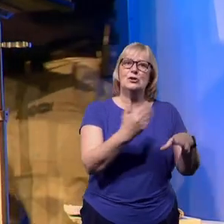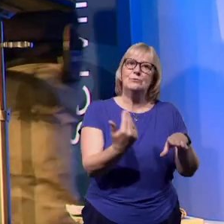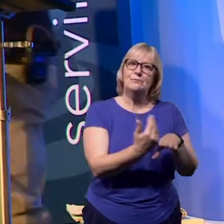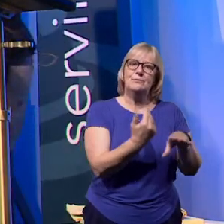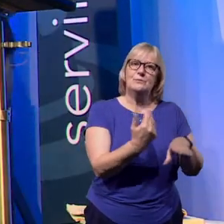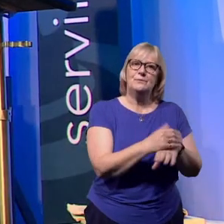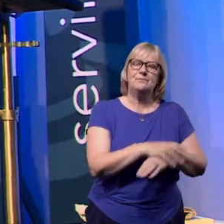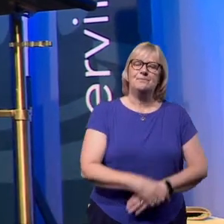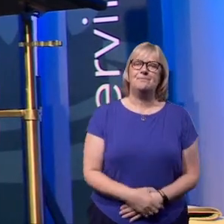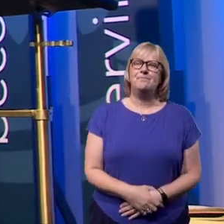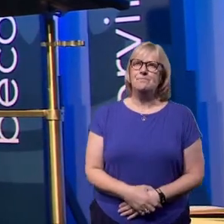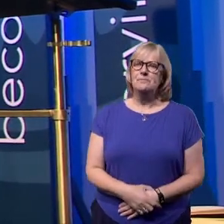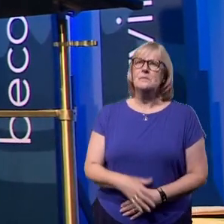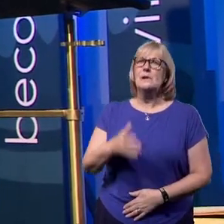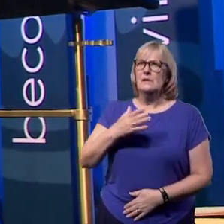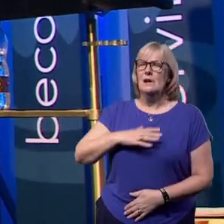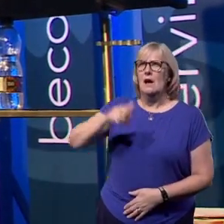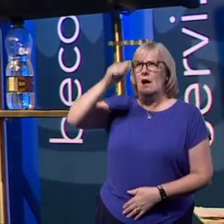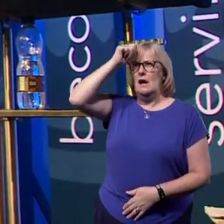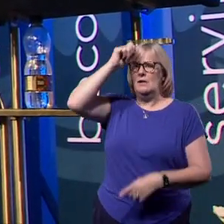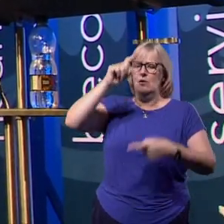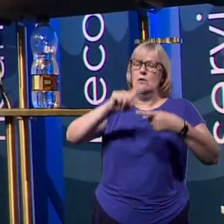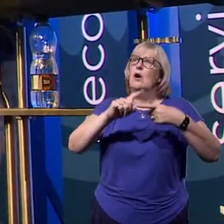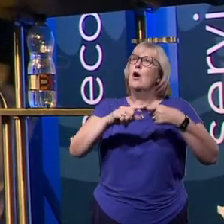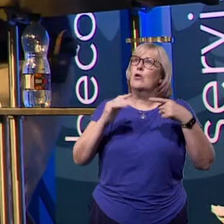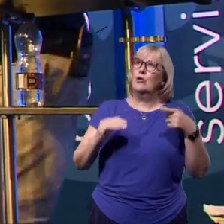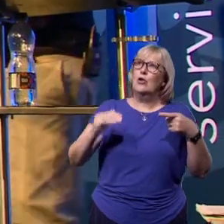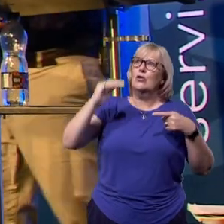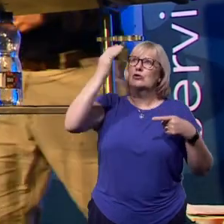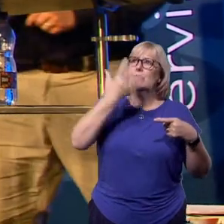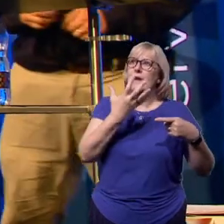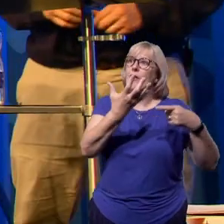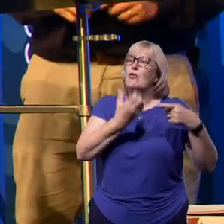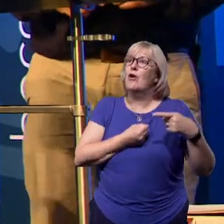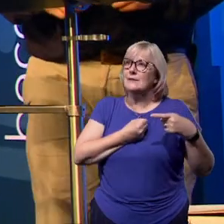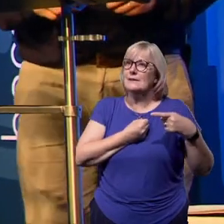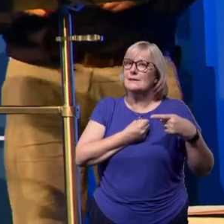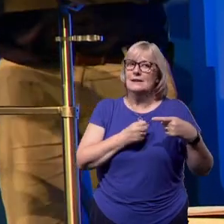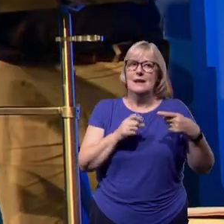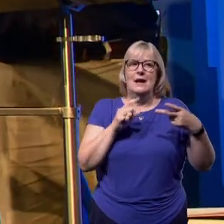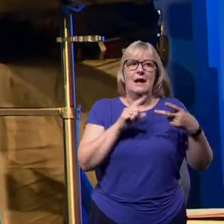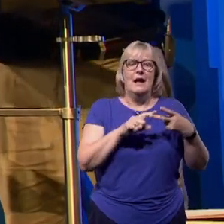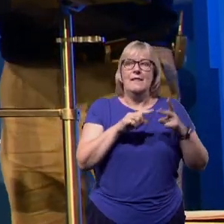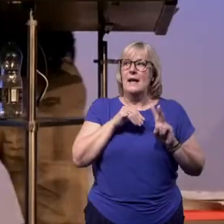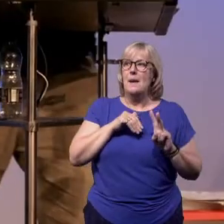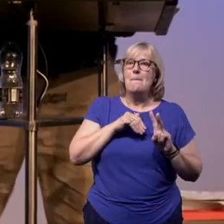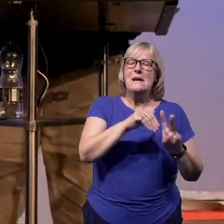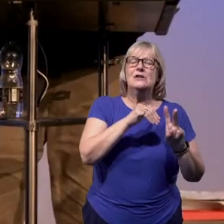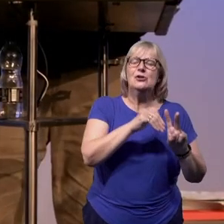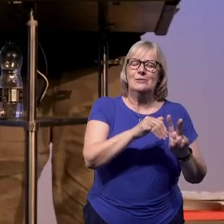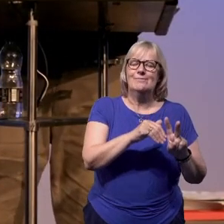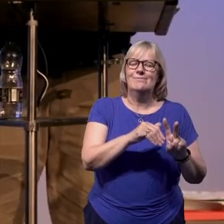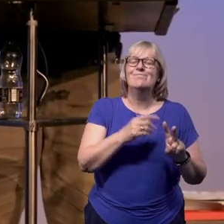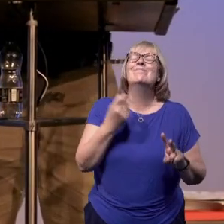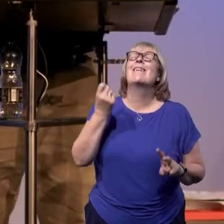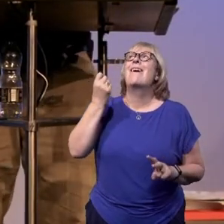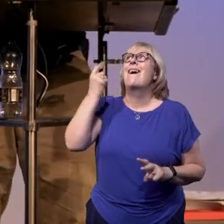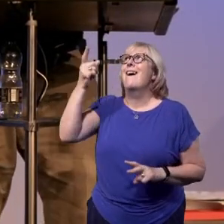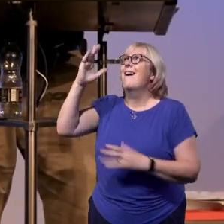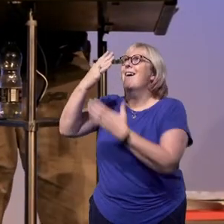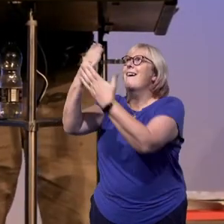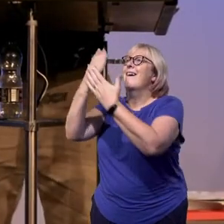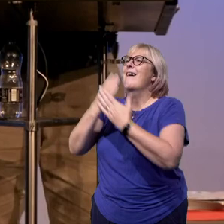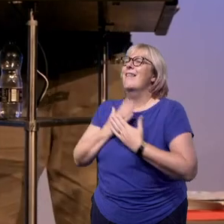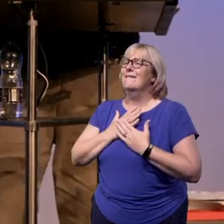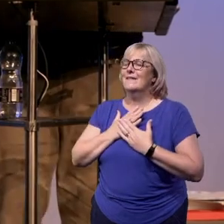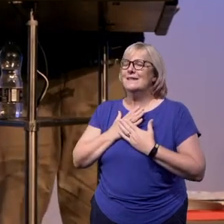got to know he's sovereign. That's pastorally critical. Mission, I've got to know I'm loved. You see, the mission